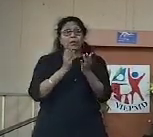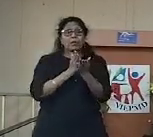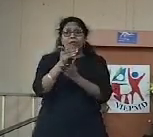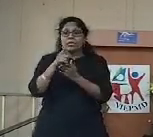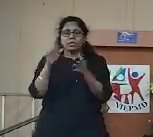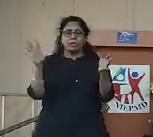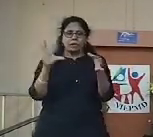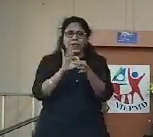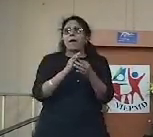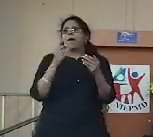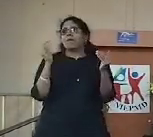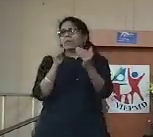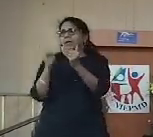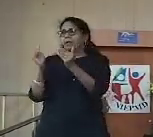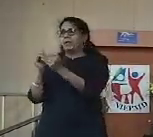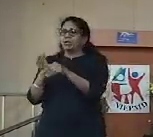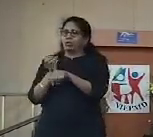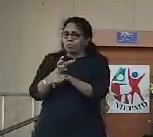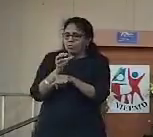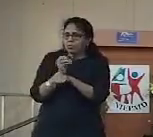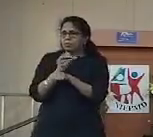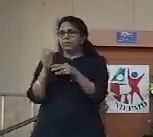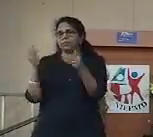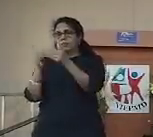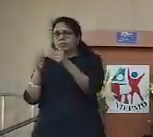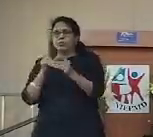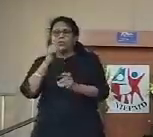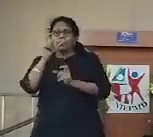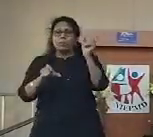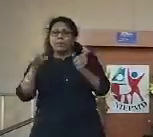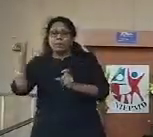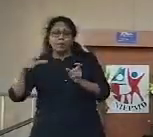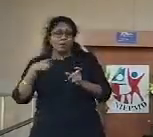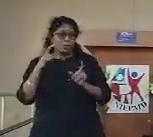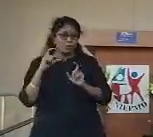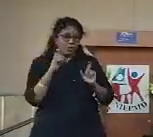those stakeholders who are taking care of that person with the disability.